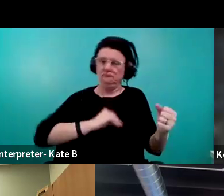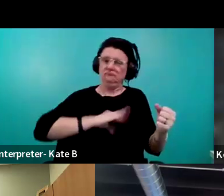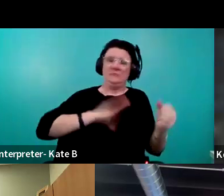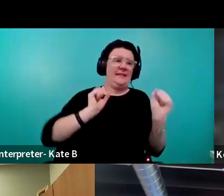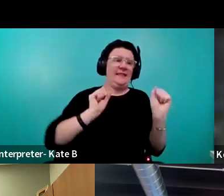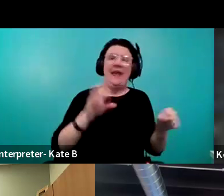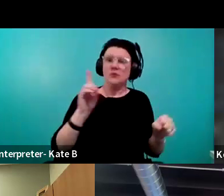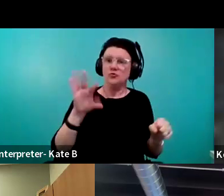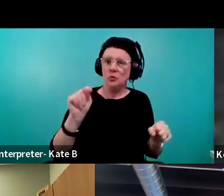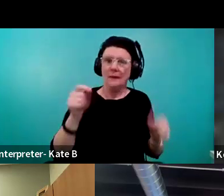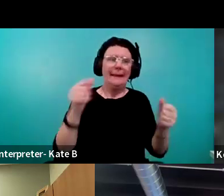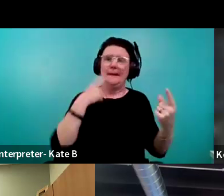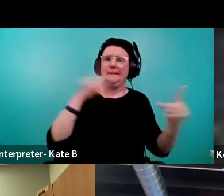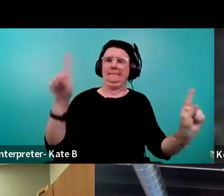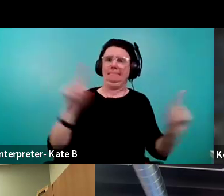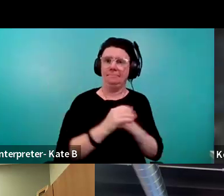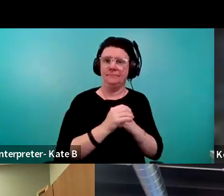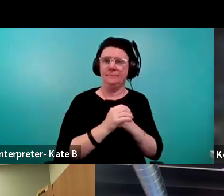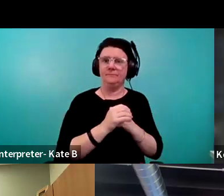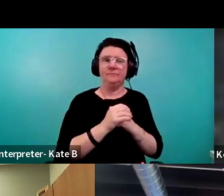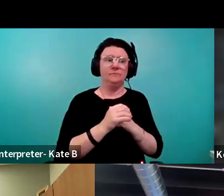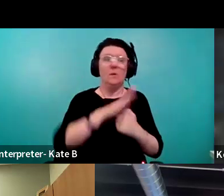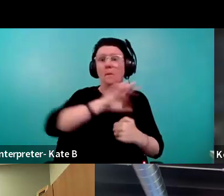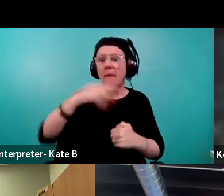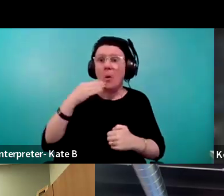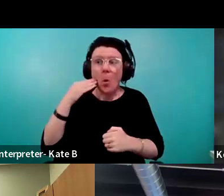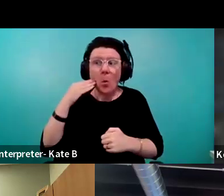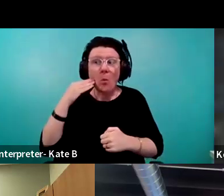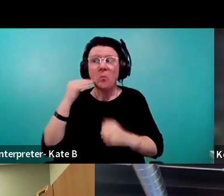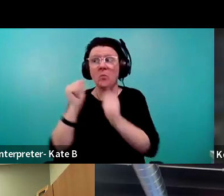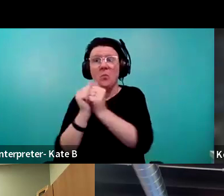when they graduate, and go home to their